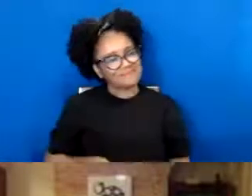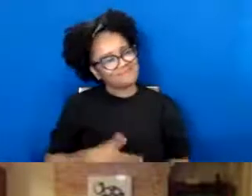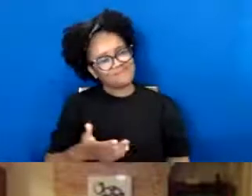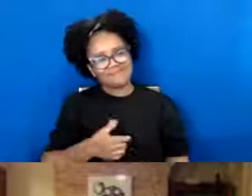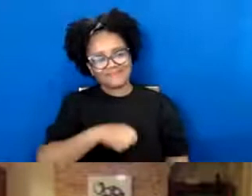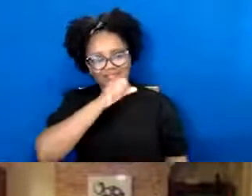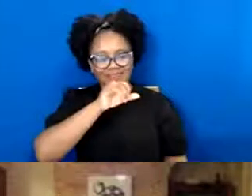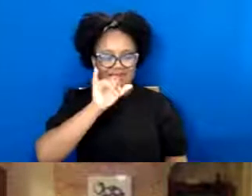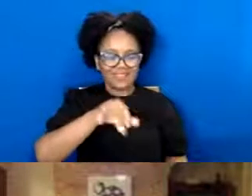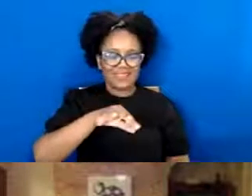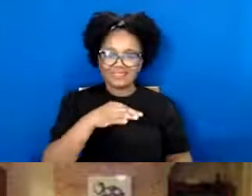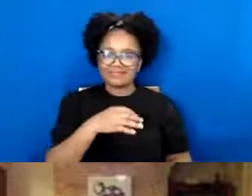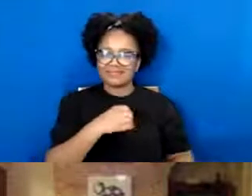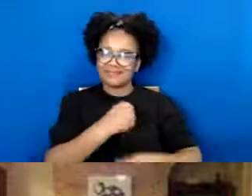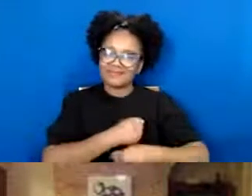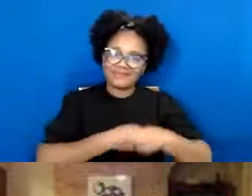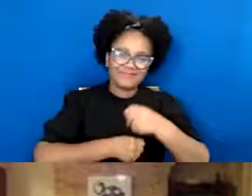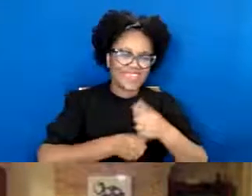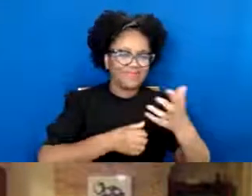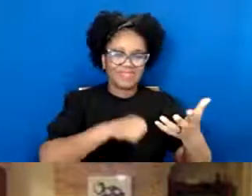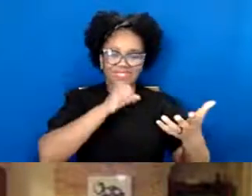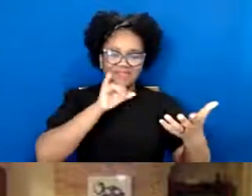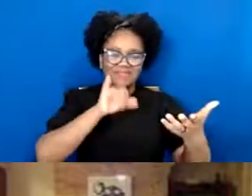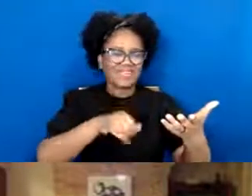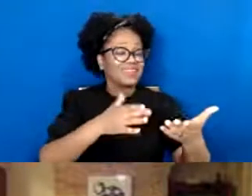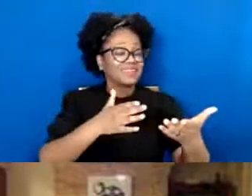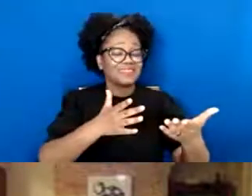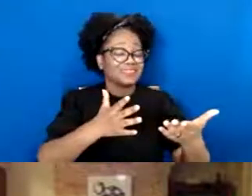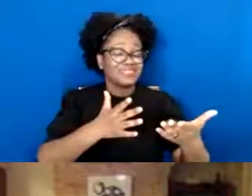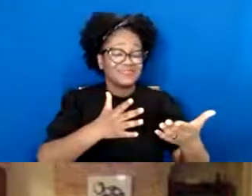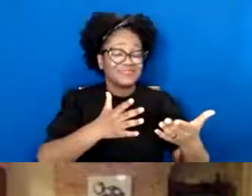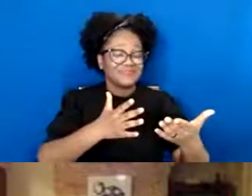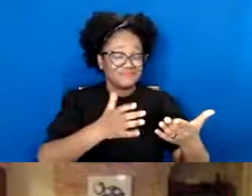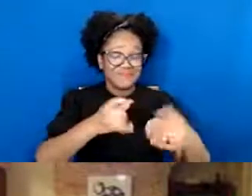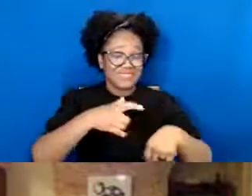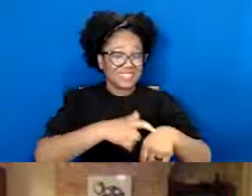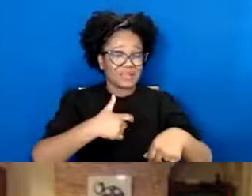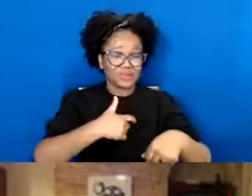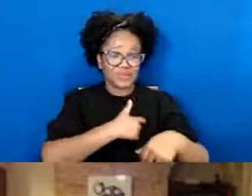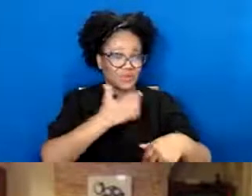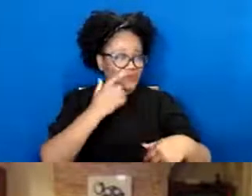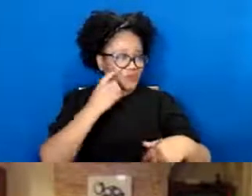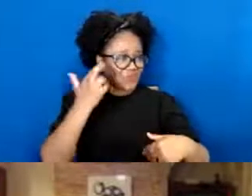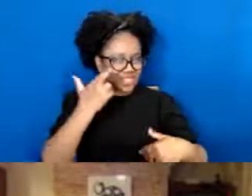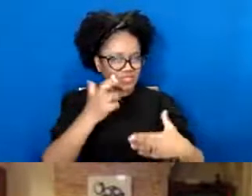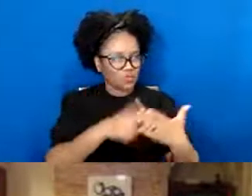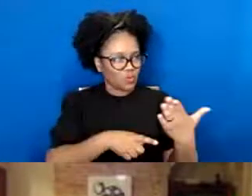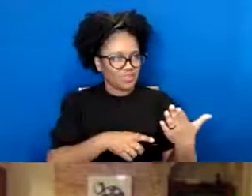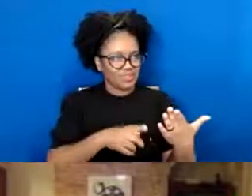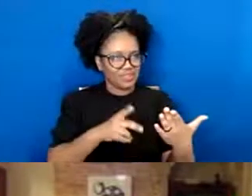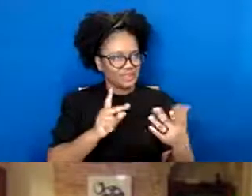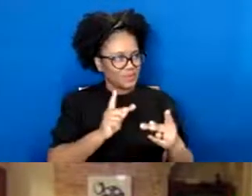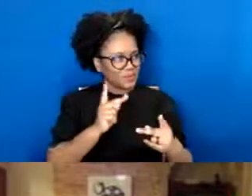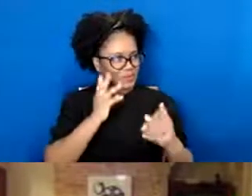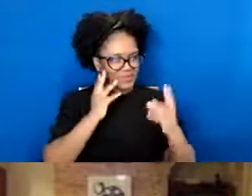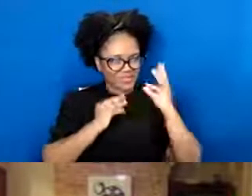know what their work evokes. And, you know, I used to play a lot of basketball and I haven't played in a long time because my hips are messed up. And sometimes people like